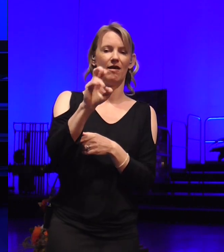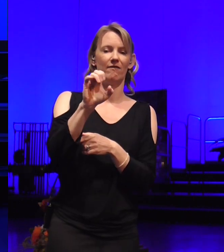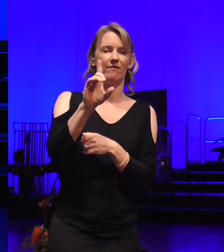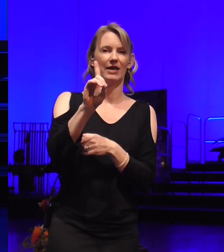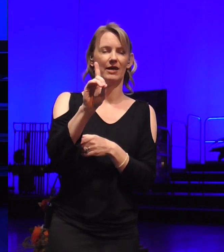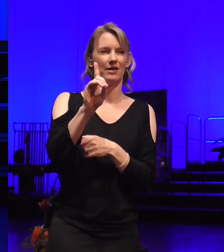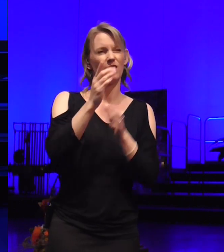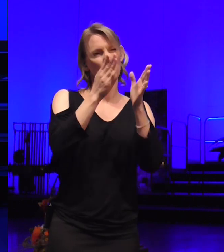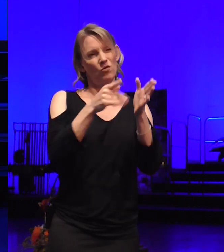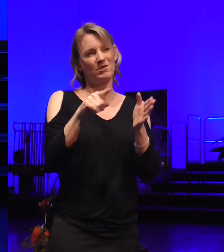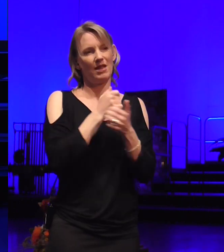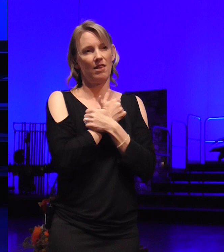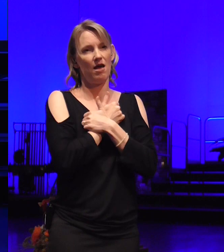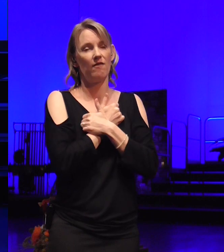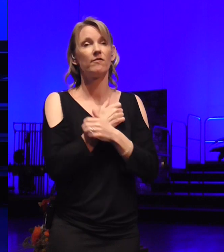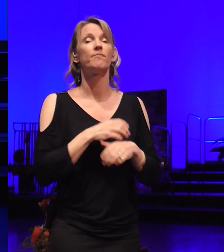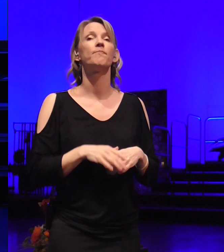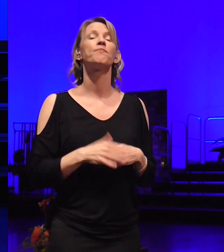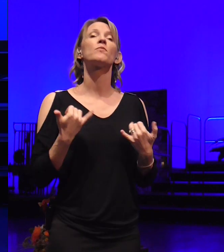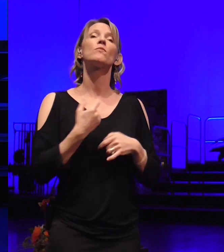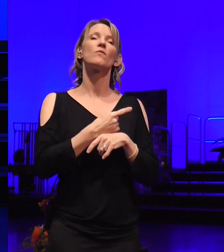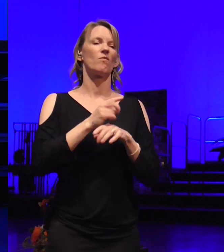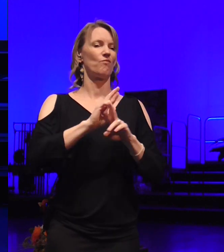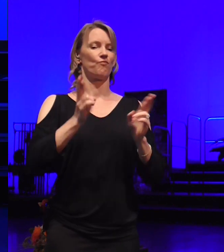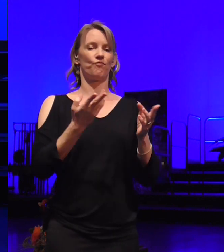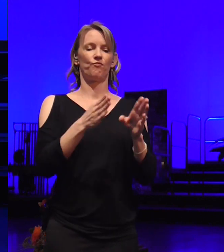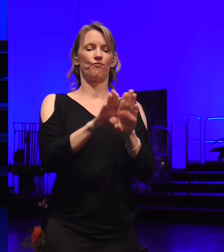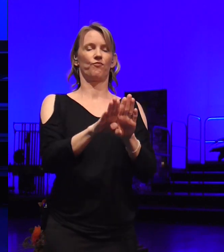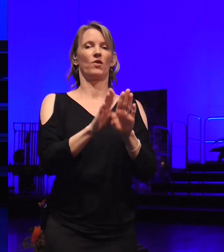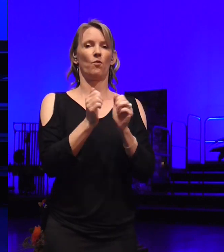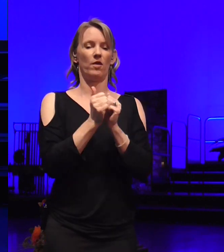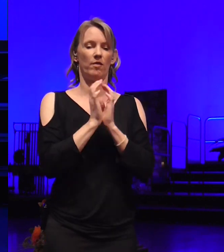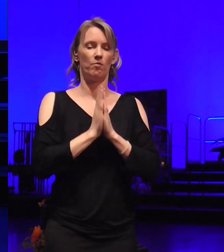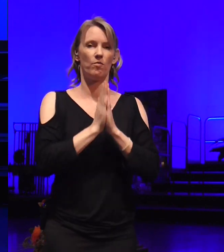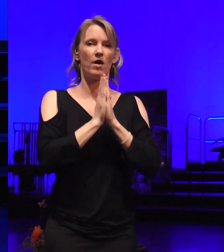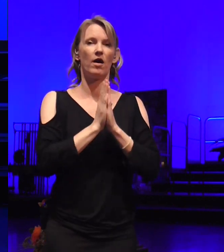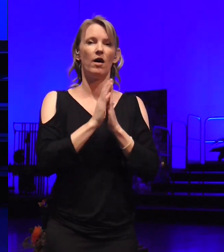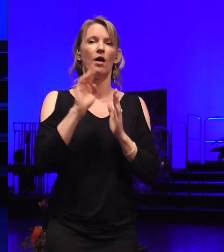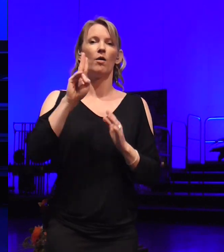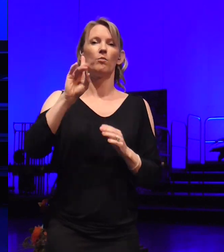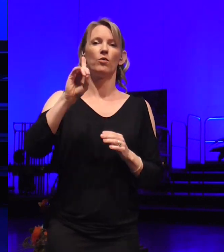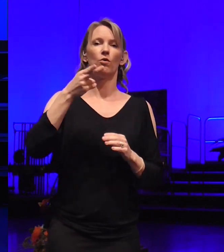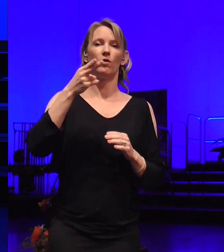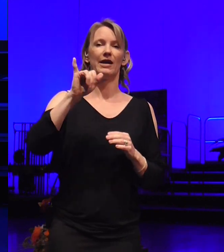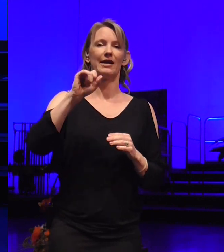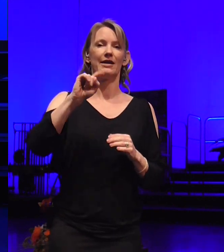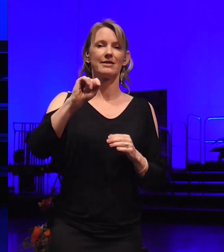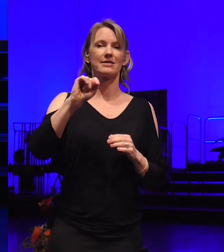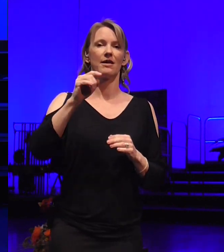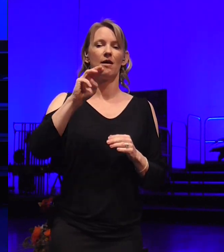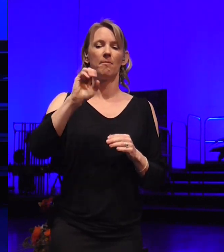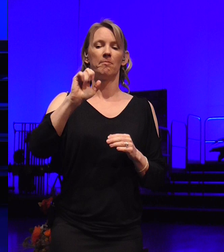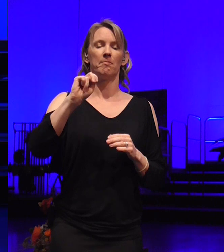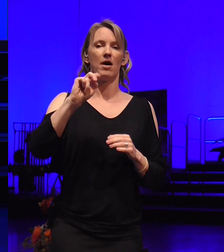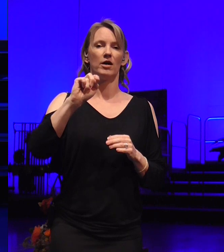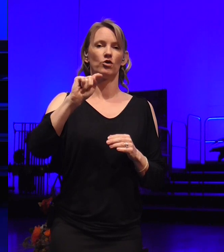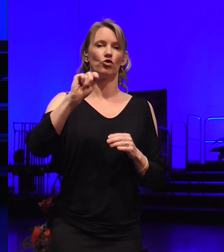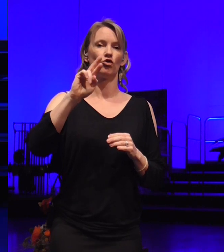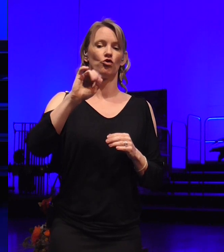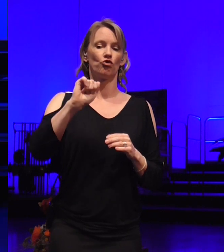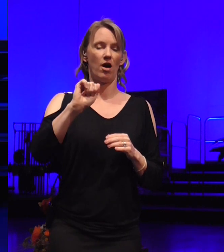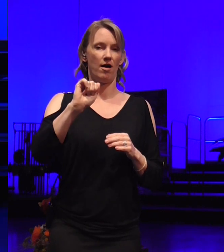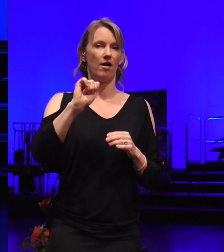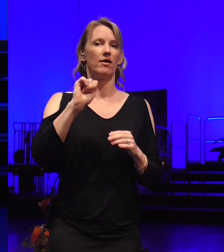So as we close today in prayer, I want to bring that beautiful Buddhist mantra that Tom was singing